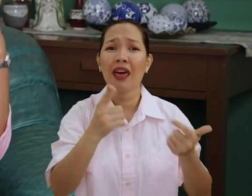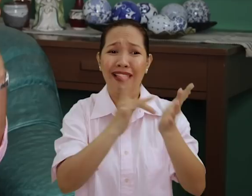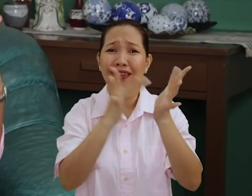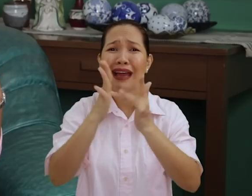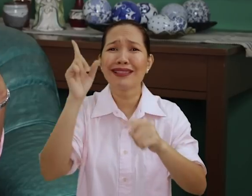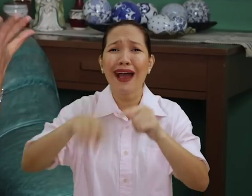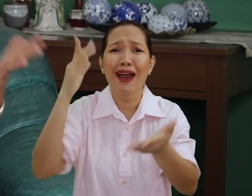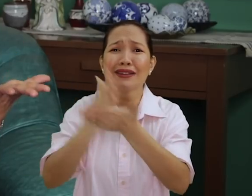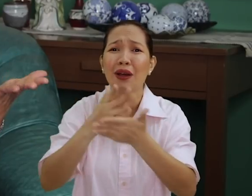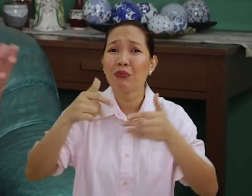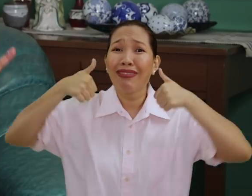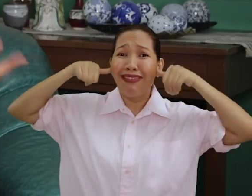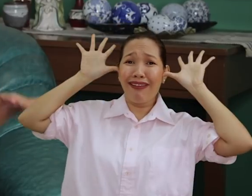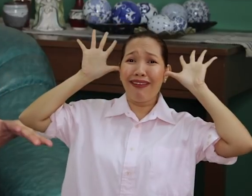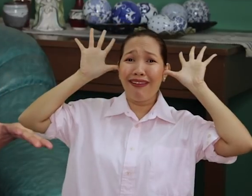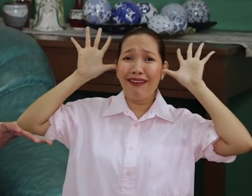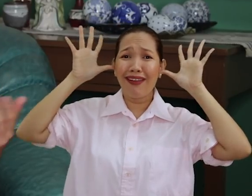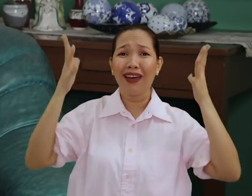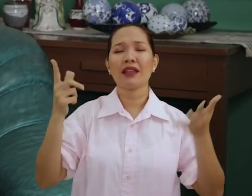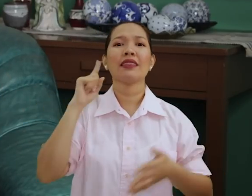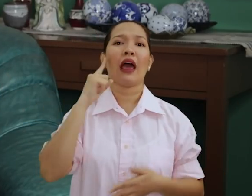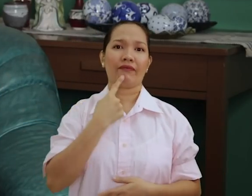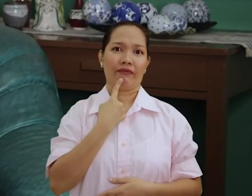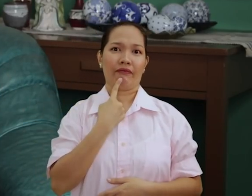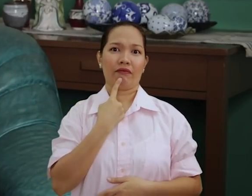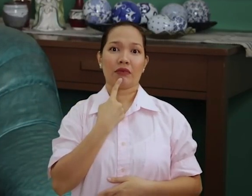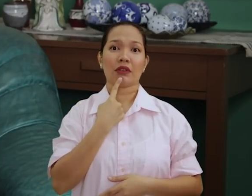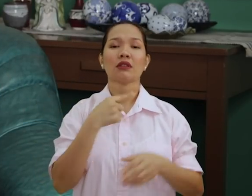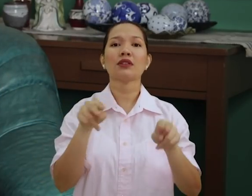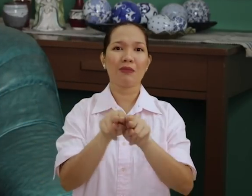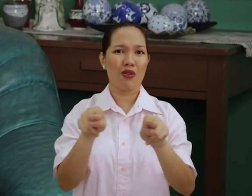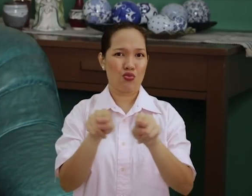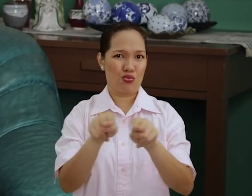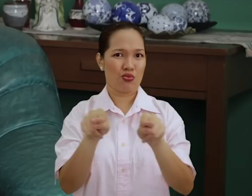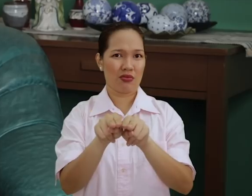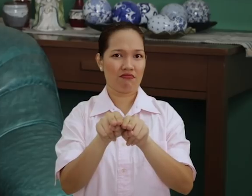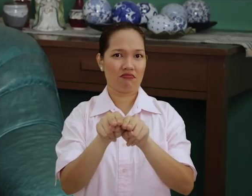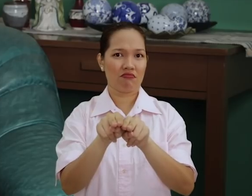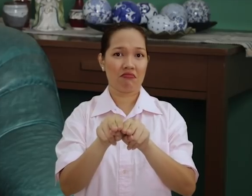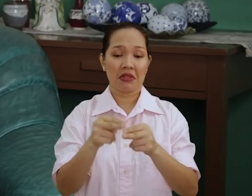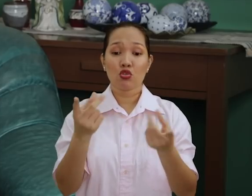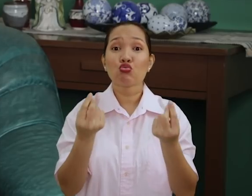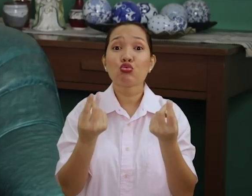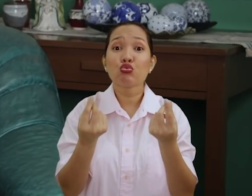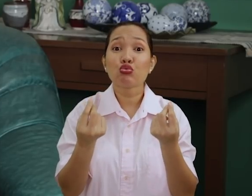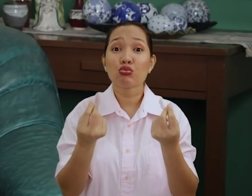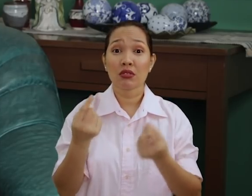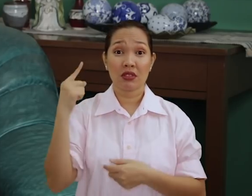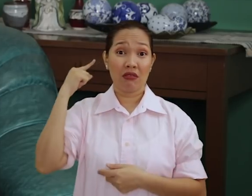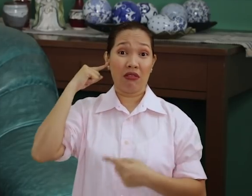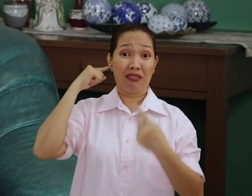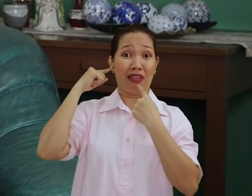his hands and insinuating nothing. I can't hear anything. But more so, do you think the deaf